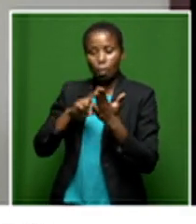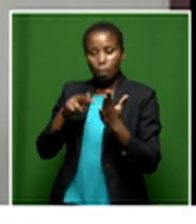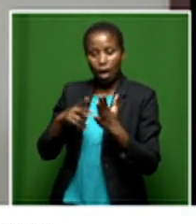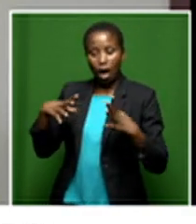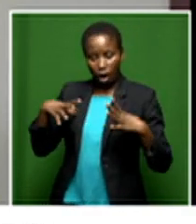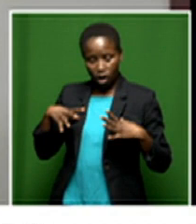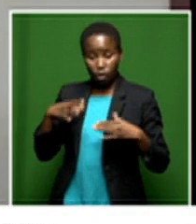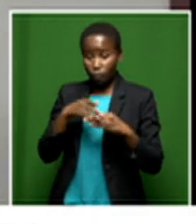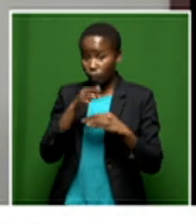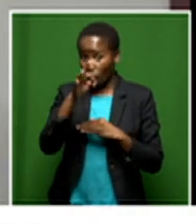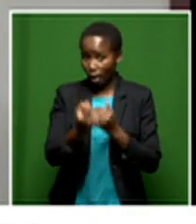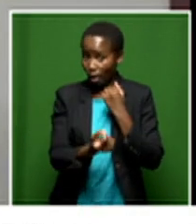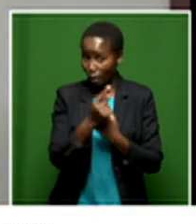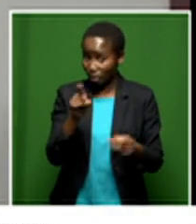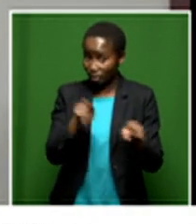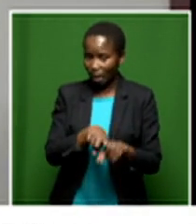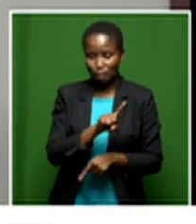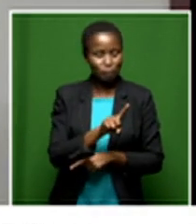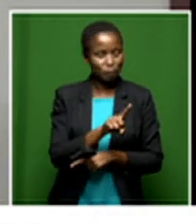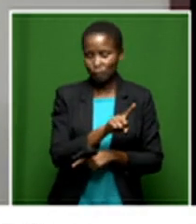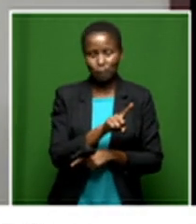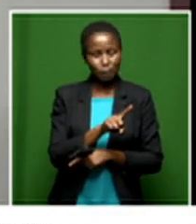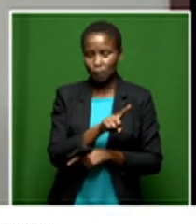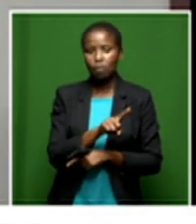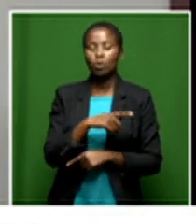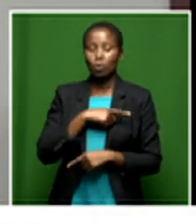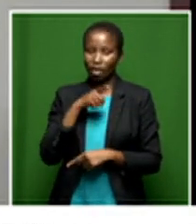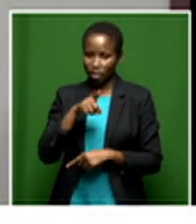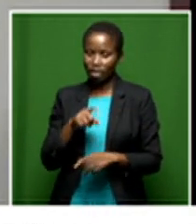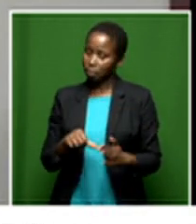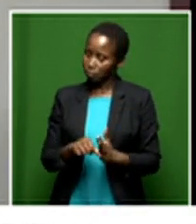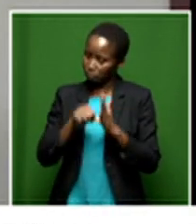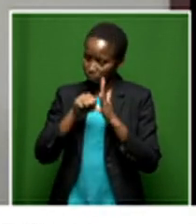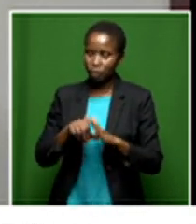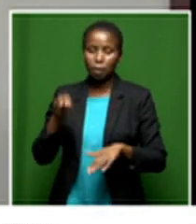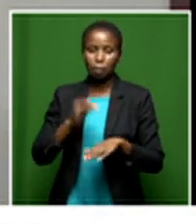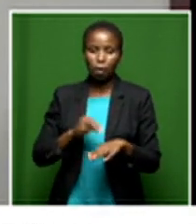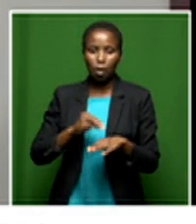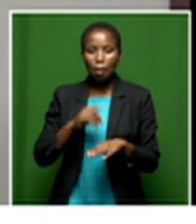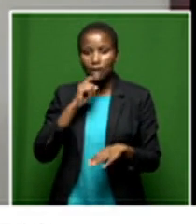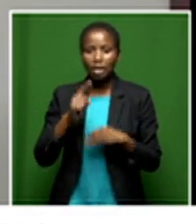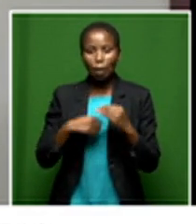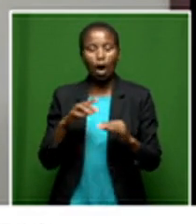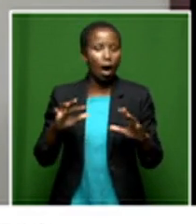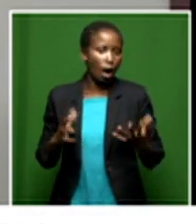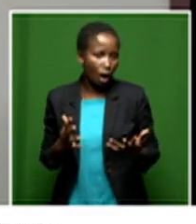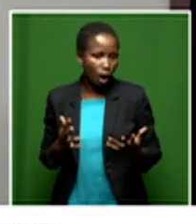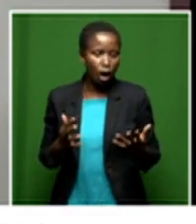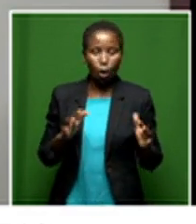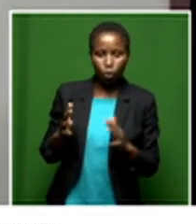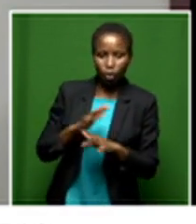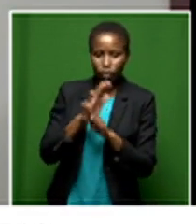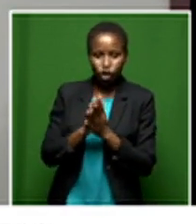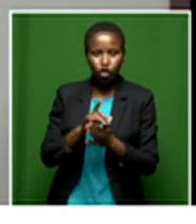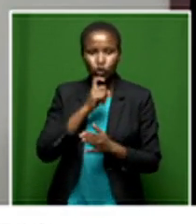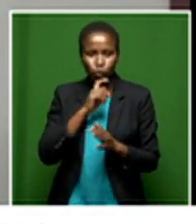those issues, because at this point, that's what seems to be the main point about how it is. It's not about where it was used and whether